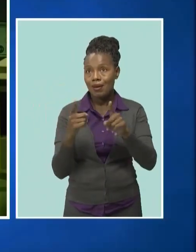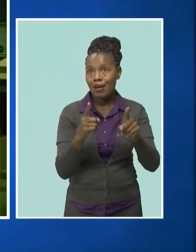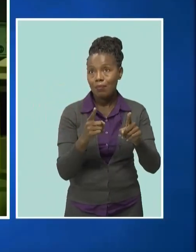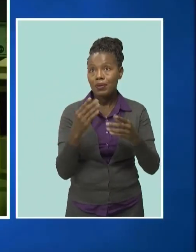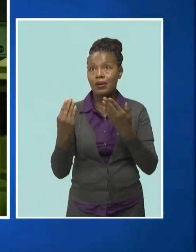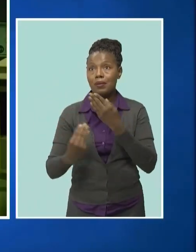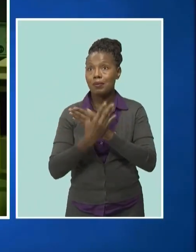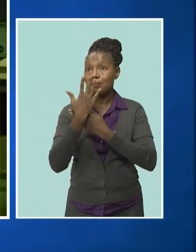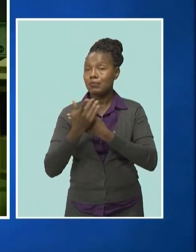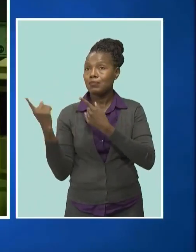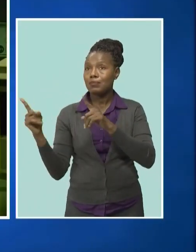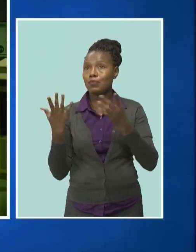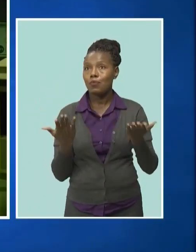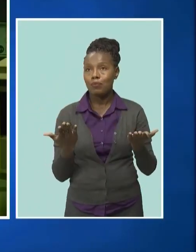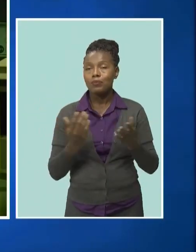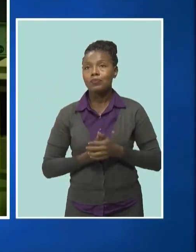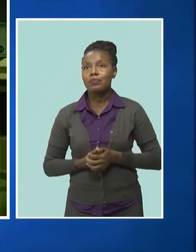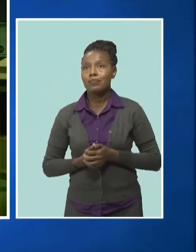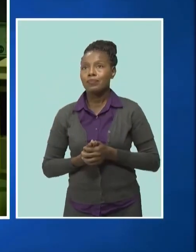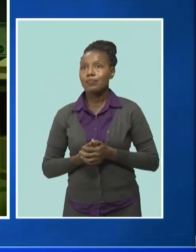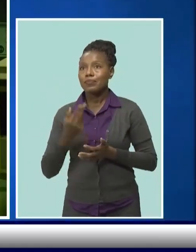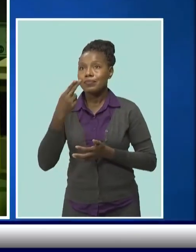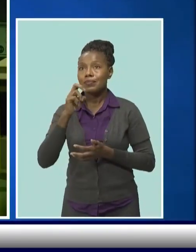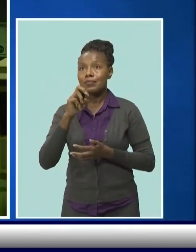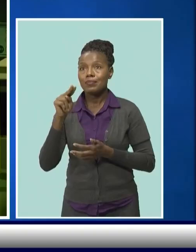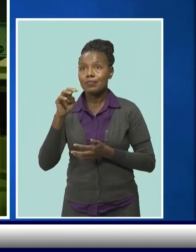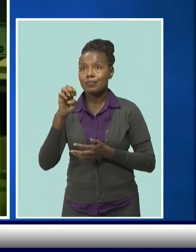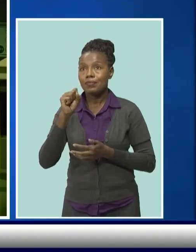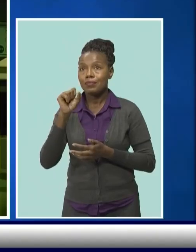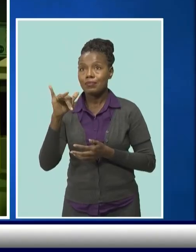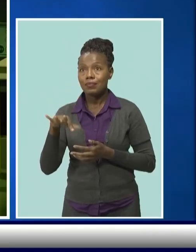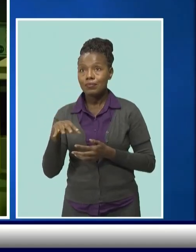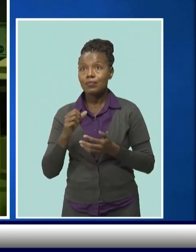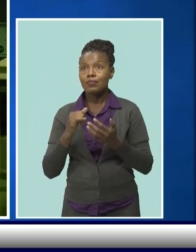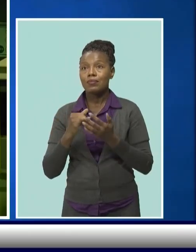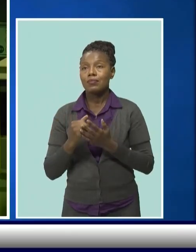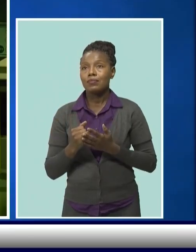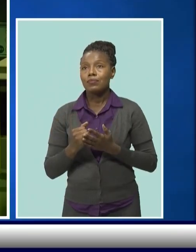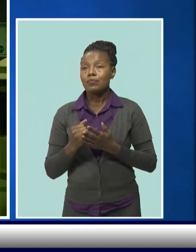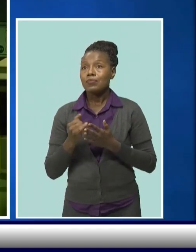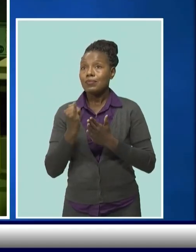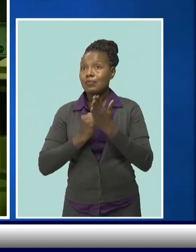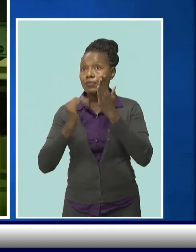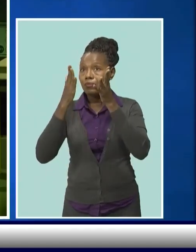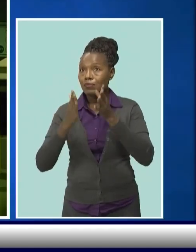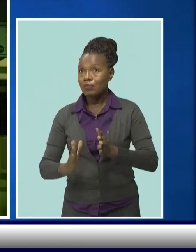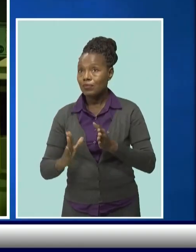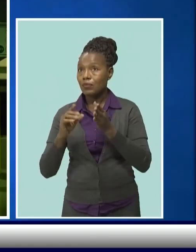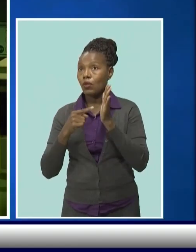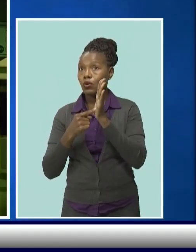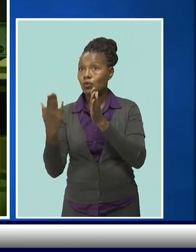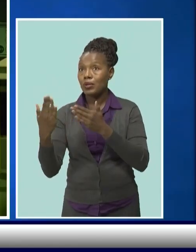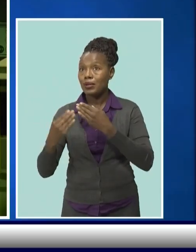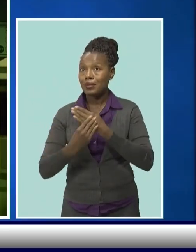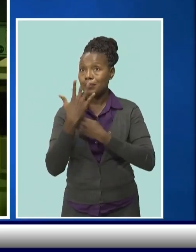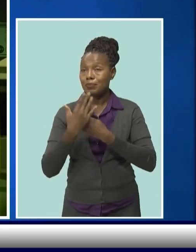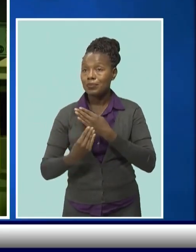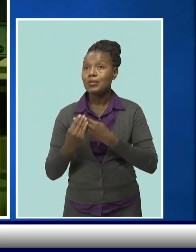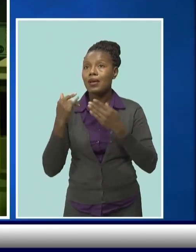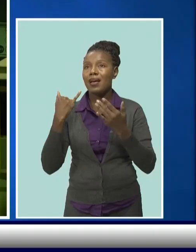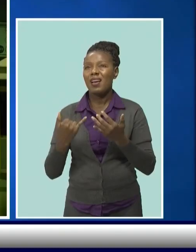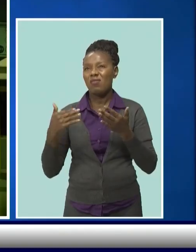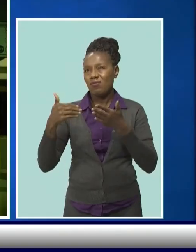for Hennessy Artistry on the beach consists of a few newcomers to the business, but very popular in terms of